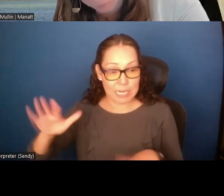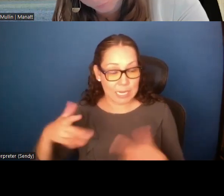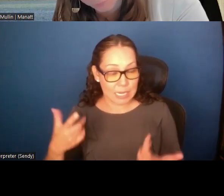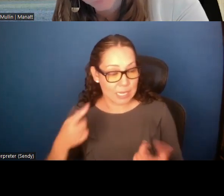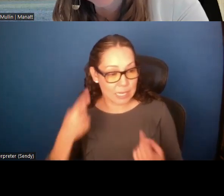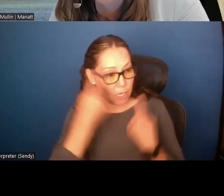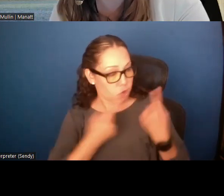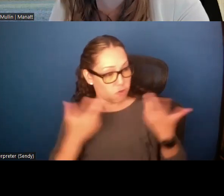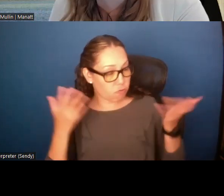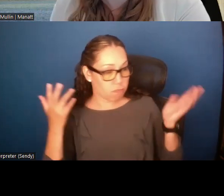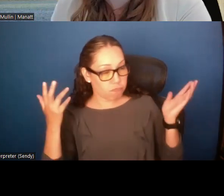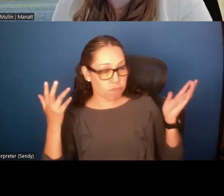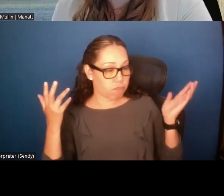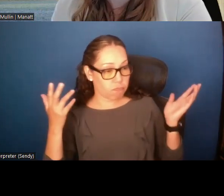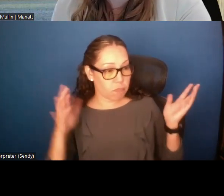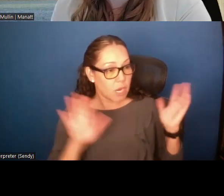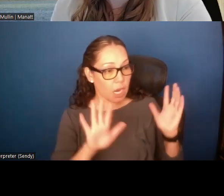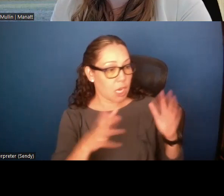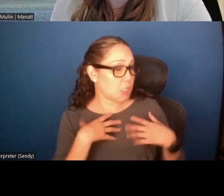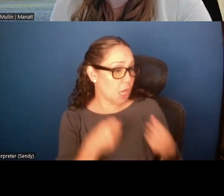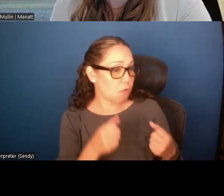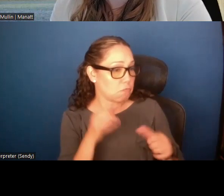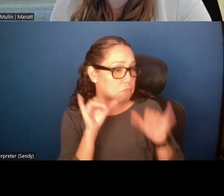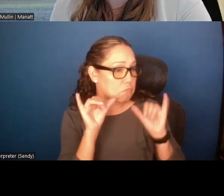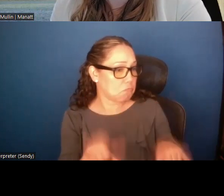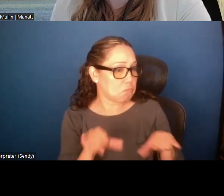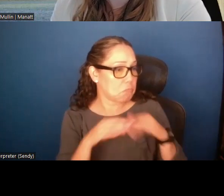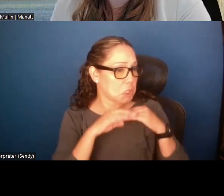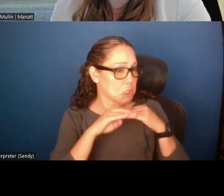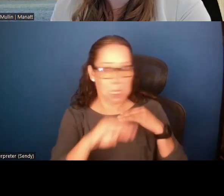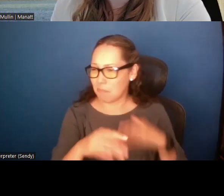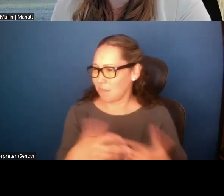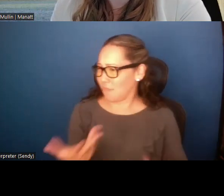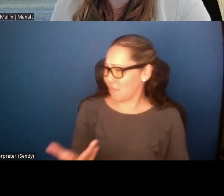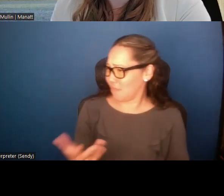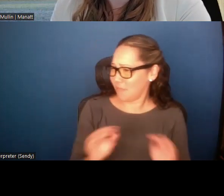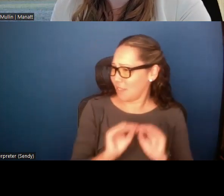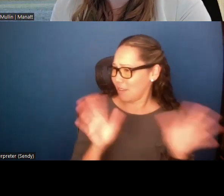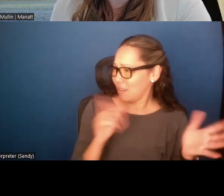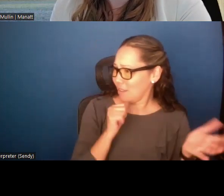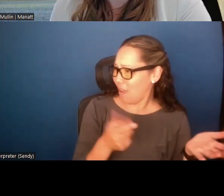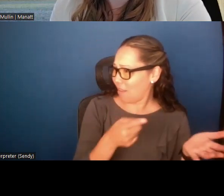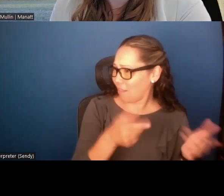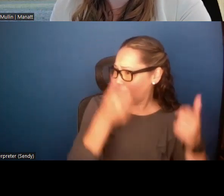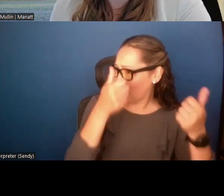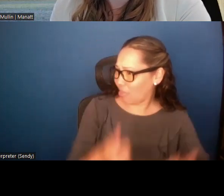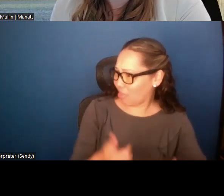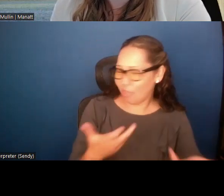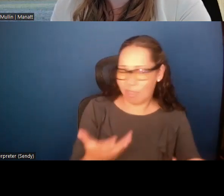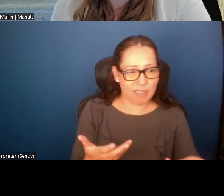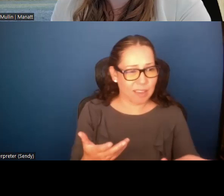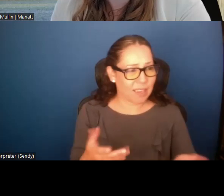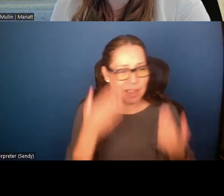oh, nothing, you know, his health is the same and everything. And we're like, it clearly isn't. So I'm not sure if that made sense to you